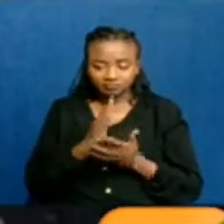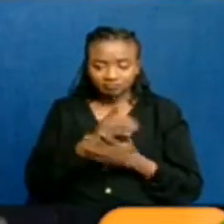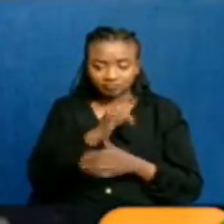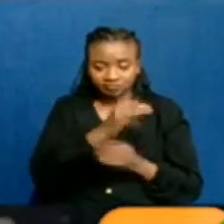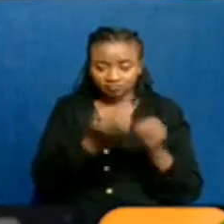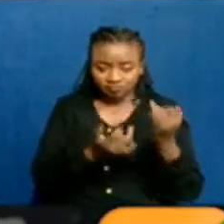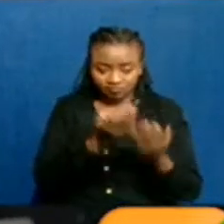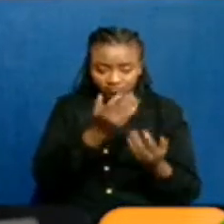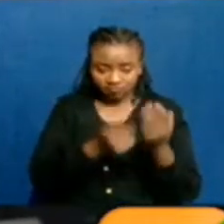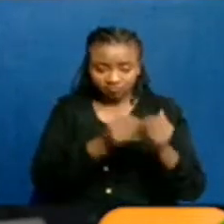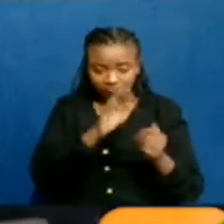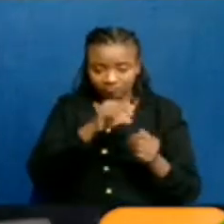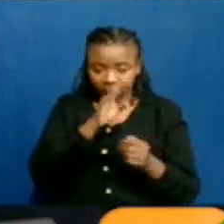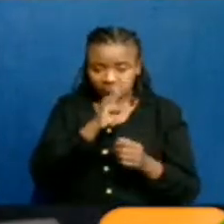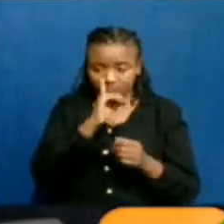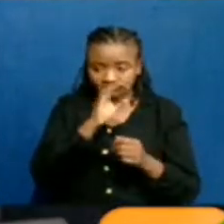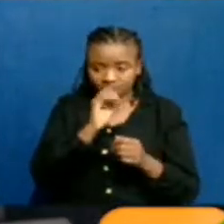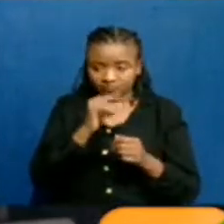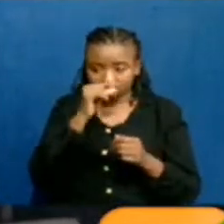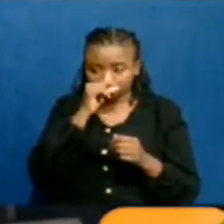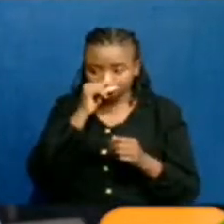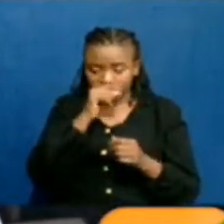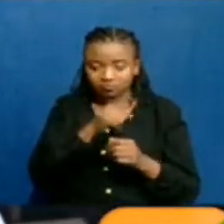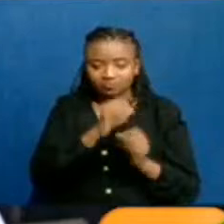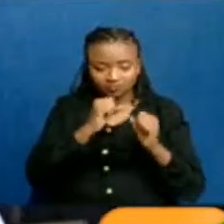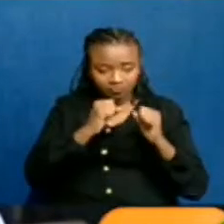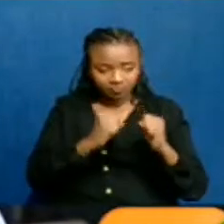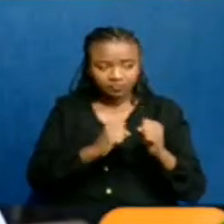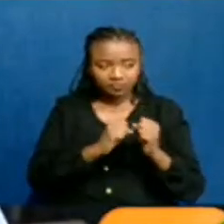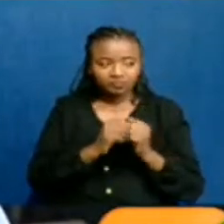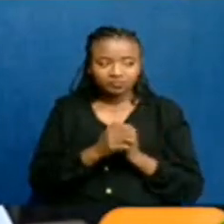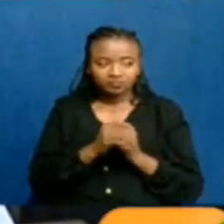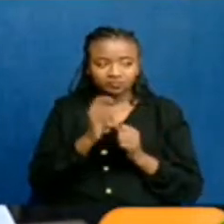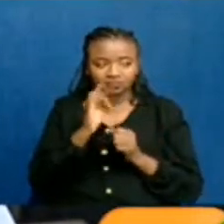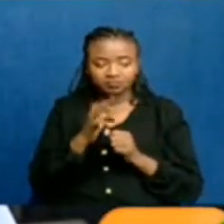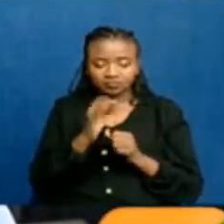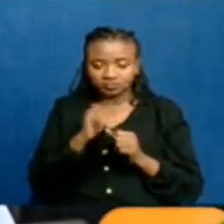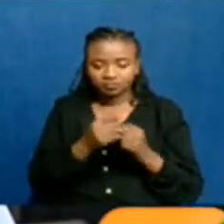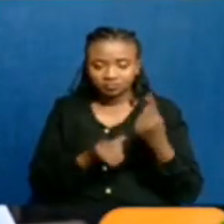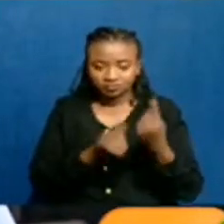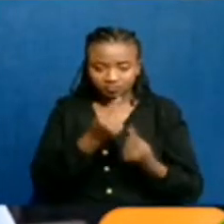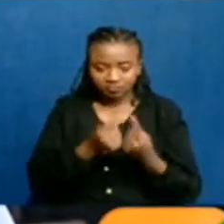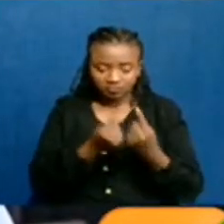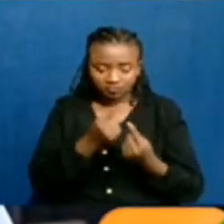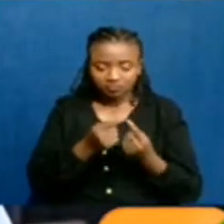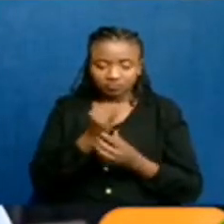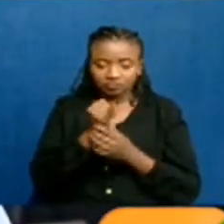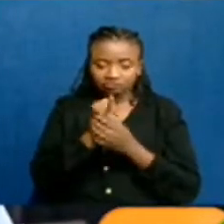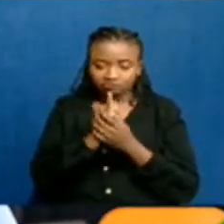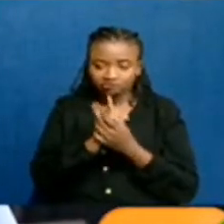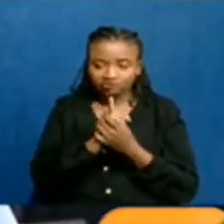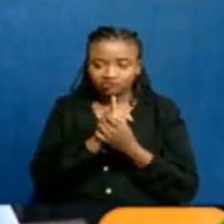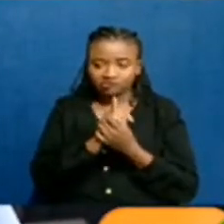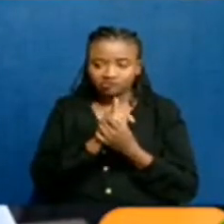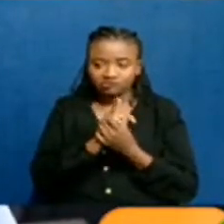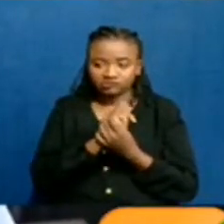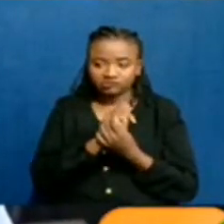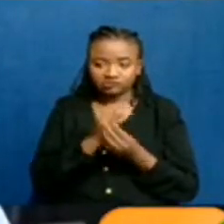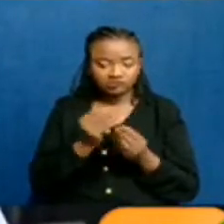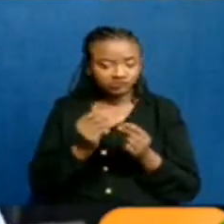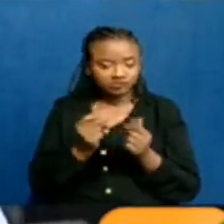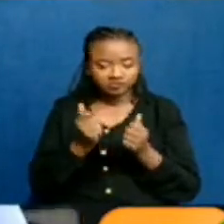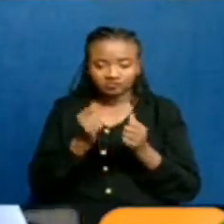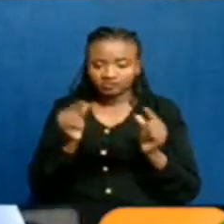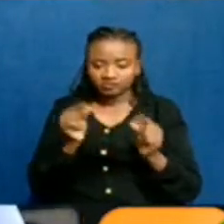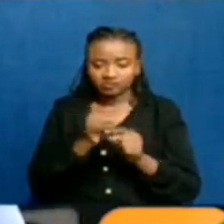unaona sahi, kuna moto. Sasa ni strong. Kiweka hata kuchomo mena. Sana kuchomo mena ni mzuri sana. Inaenda